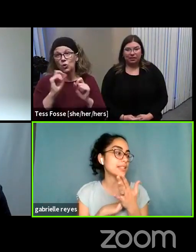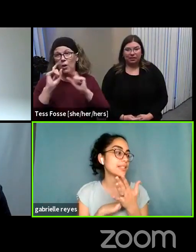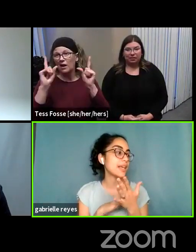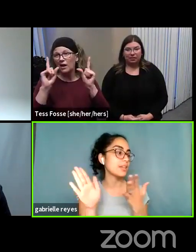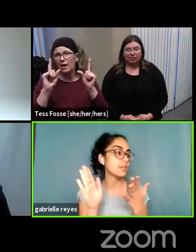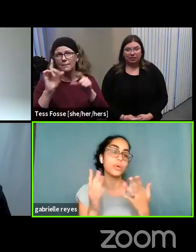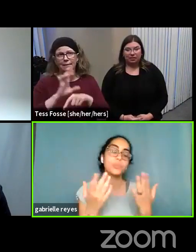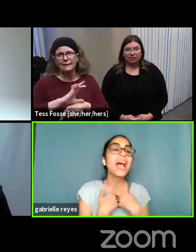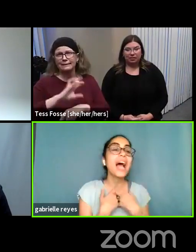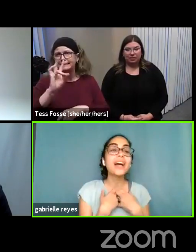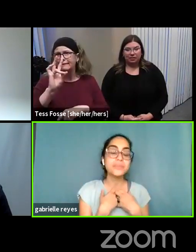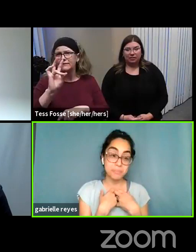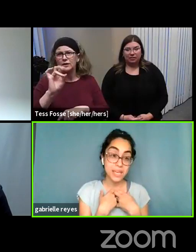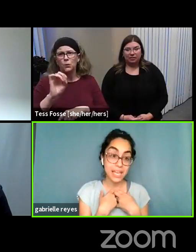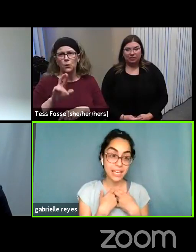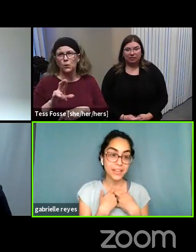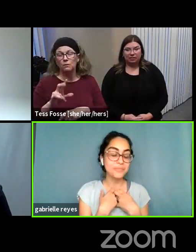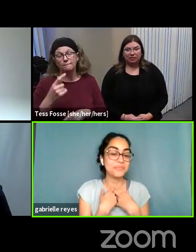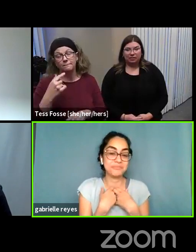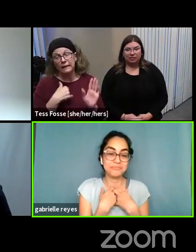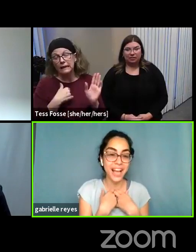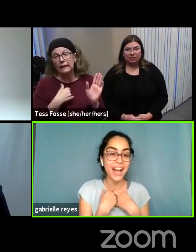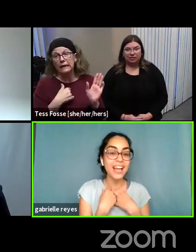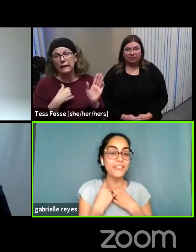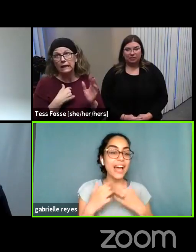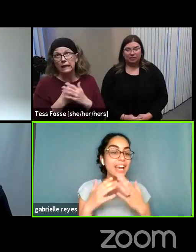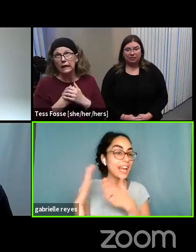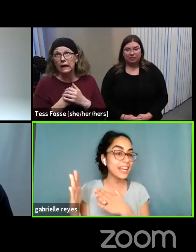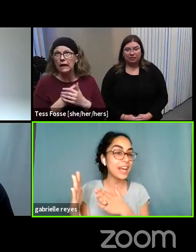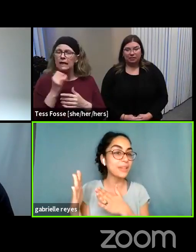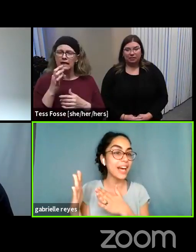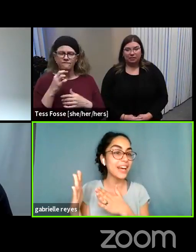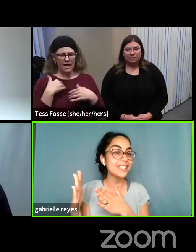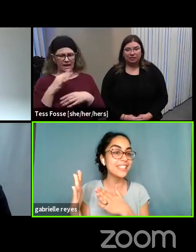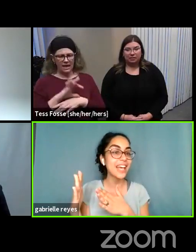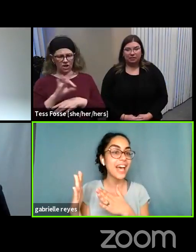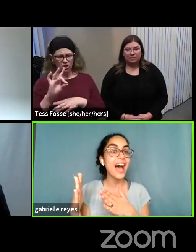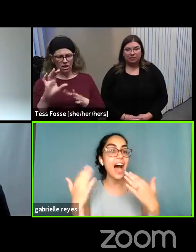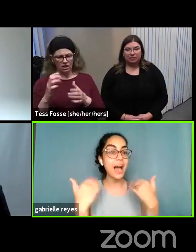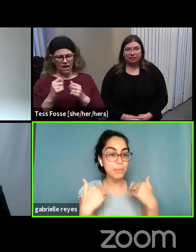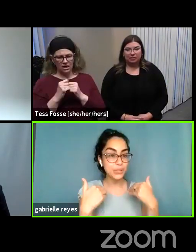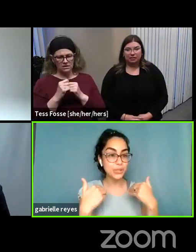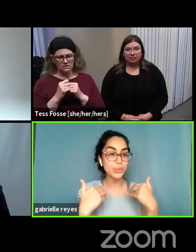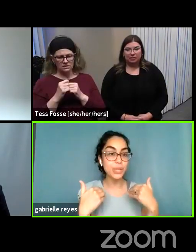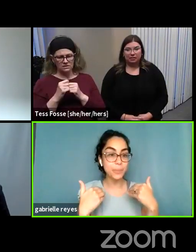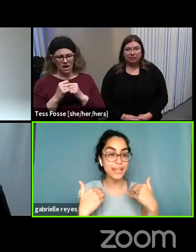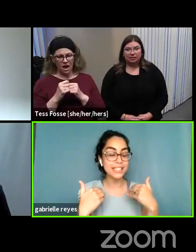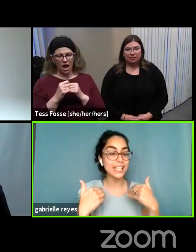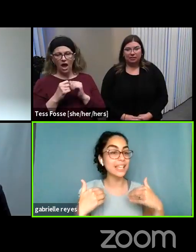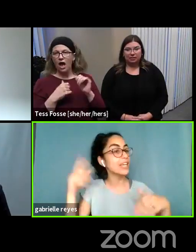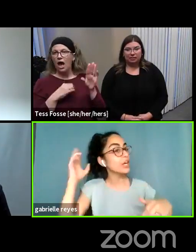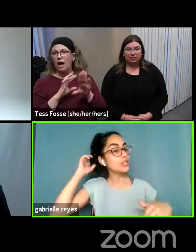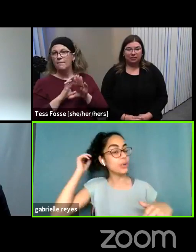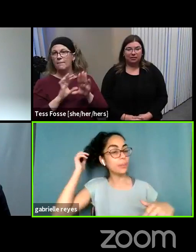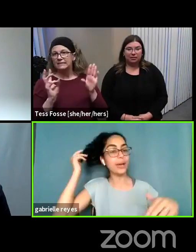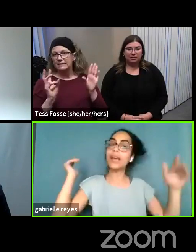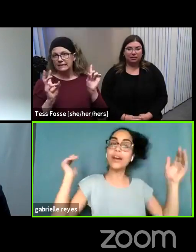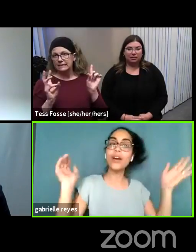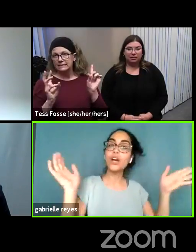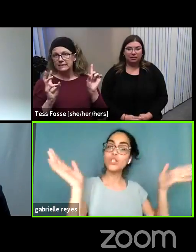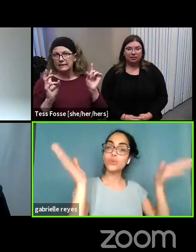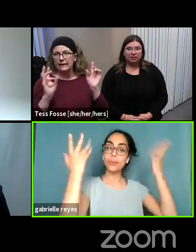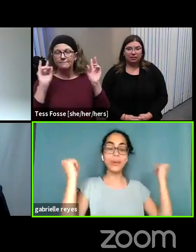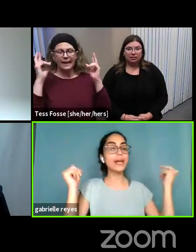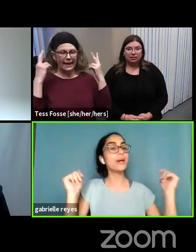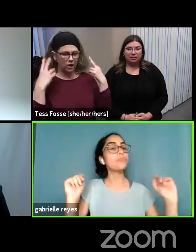like 7, or me, if I had an 8 a.m. class, I'm the person who's up by 6 doing my